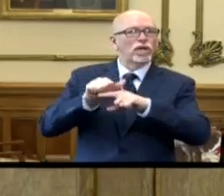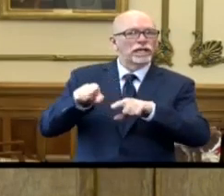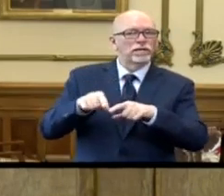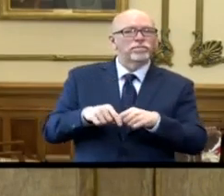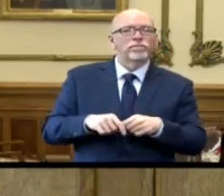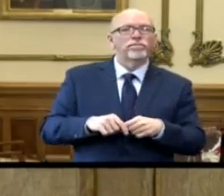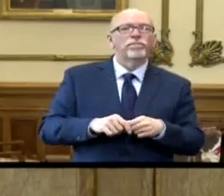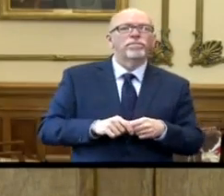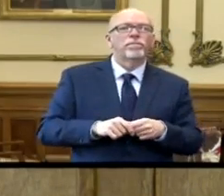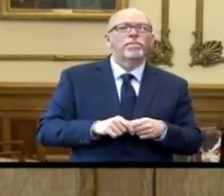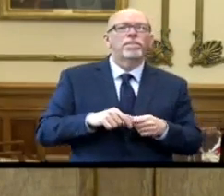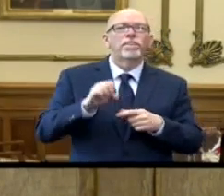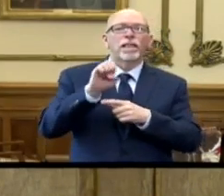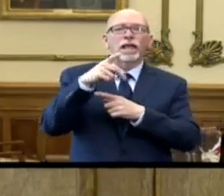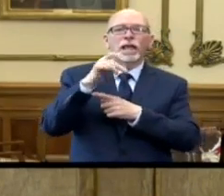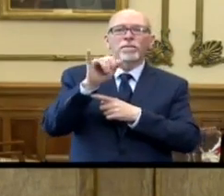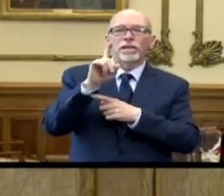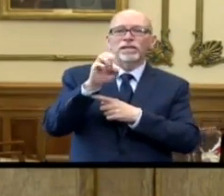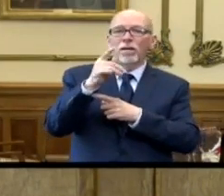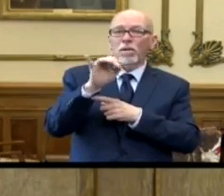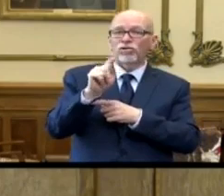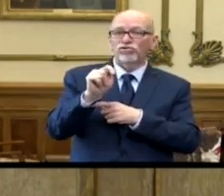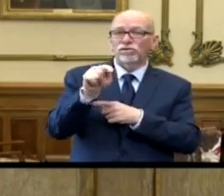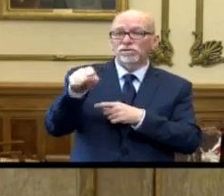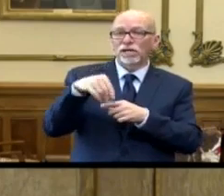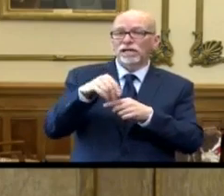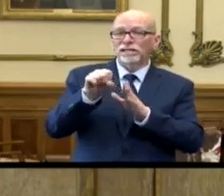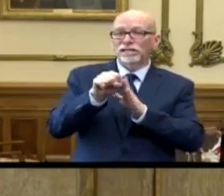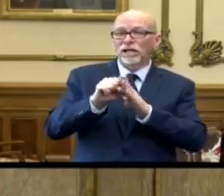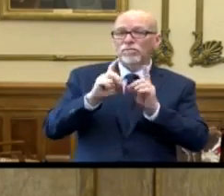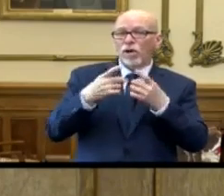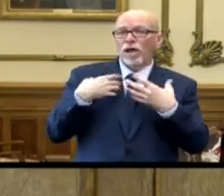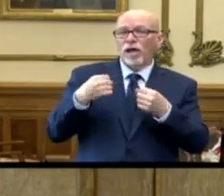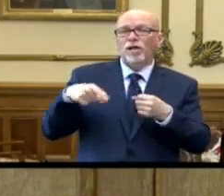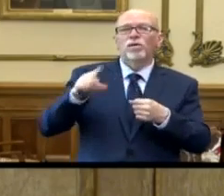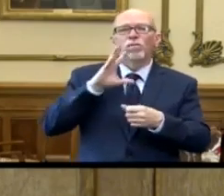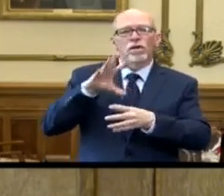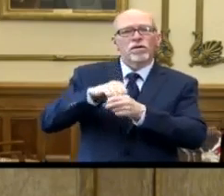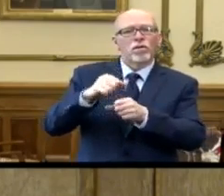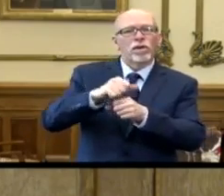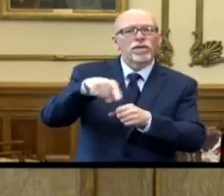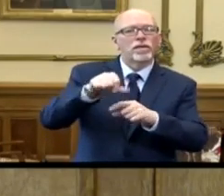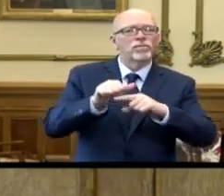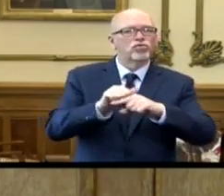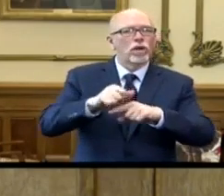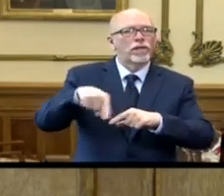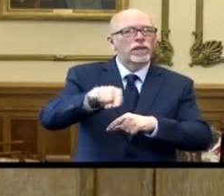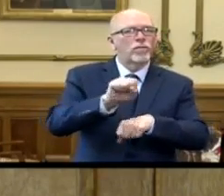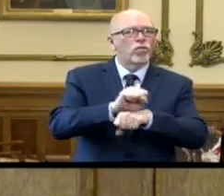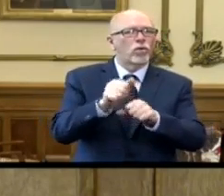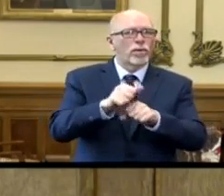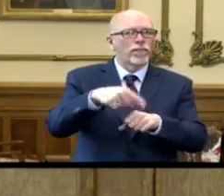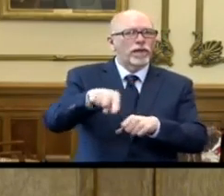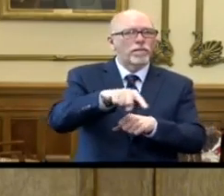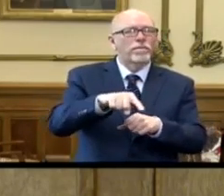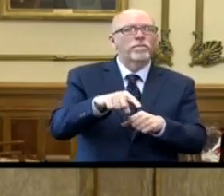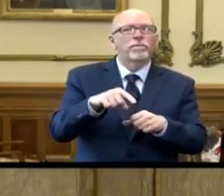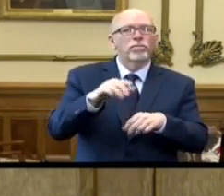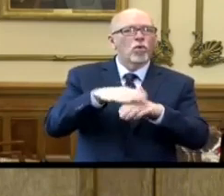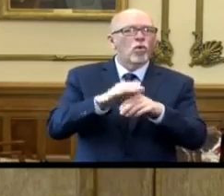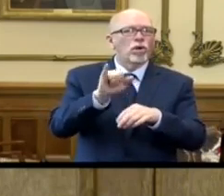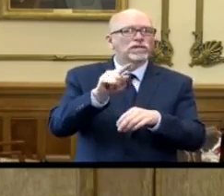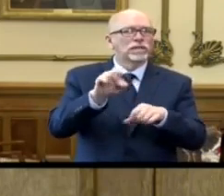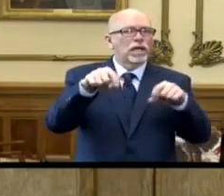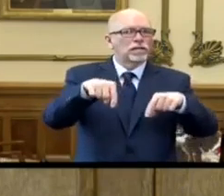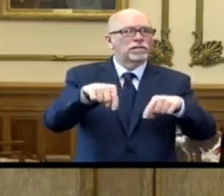Our EPIs, our epidemiologists at the State Department of Health, will actually be actively engaged with them in training and working with them on site